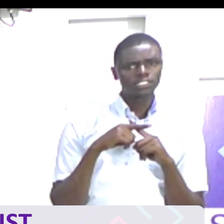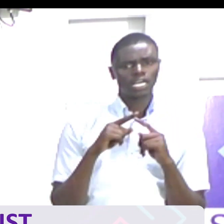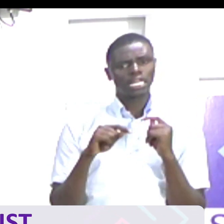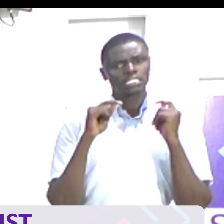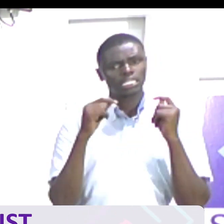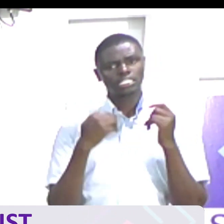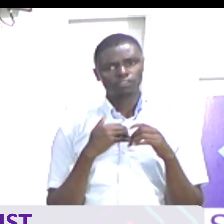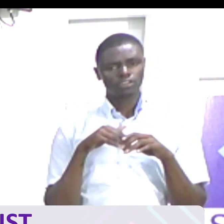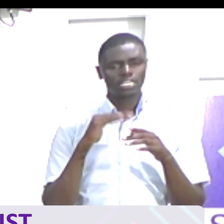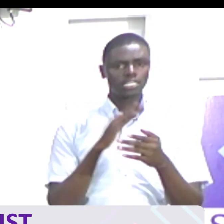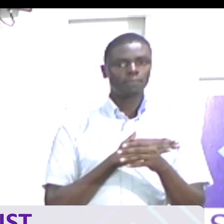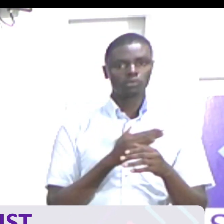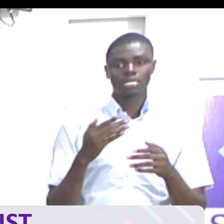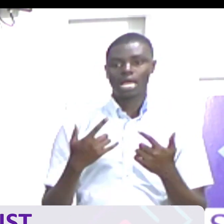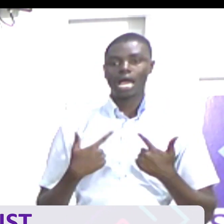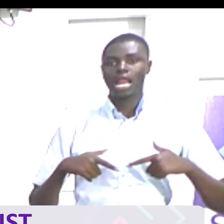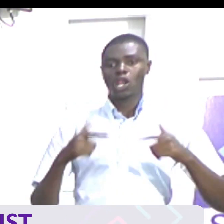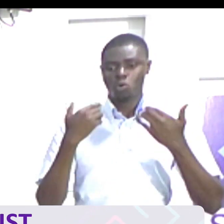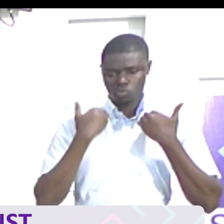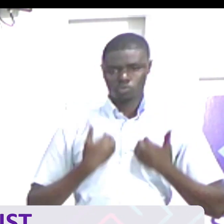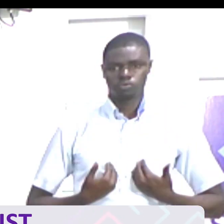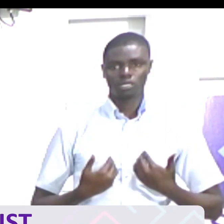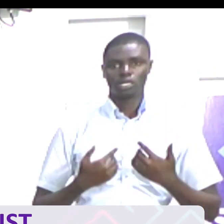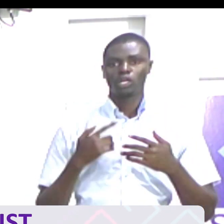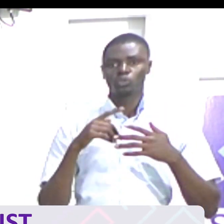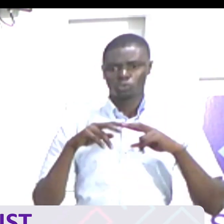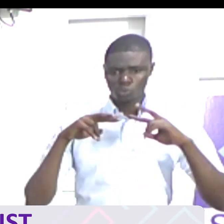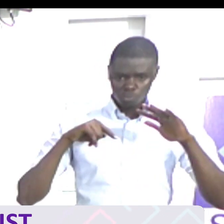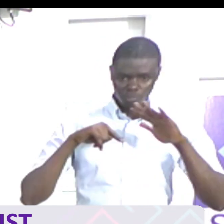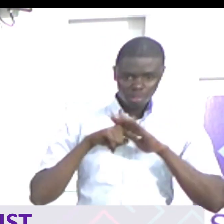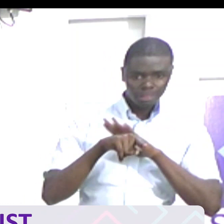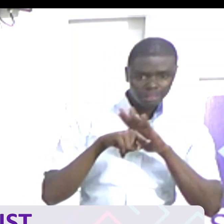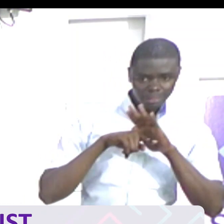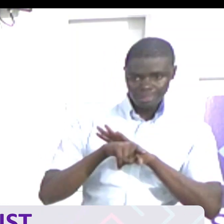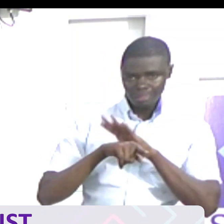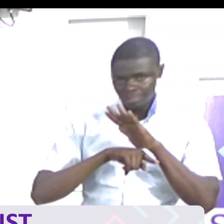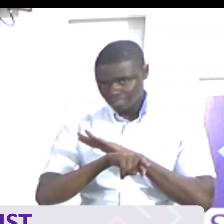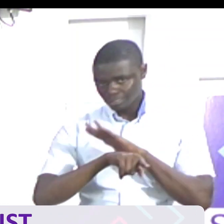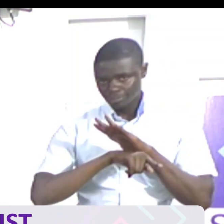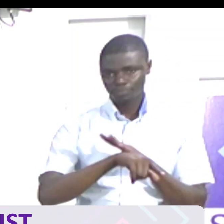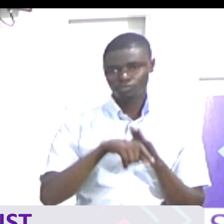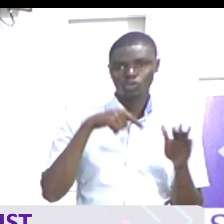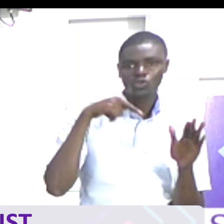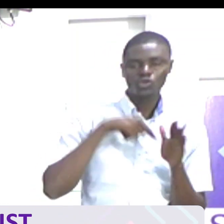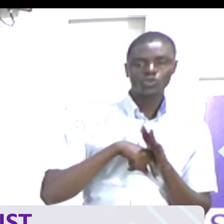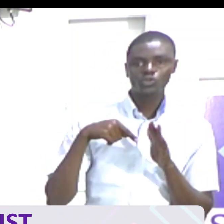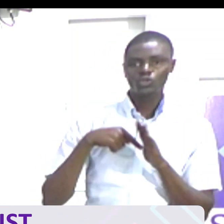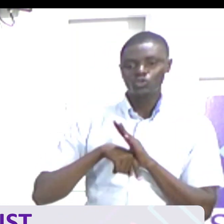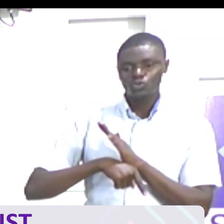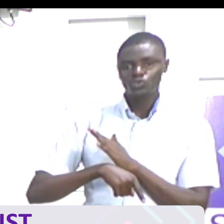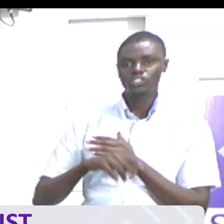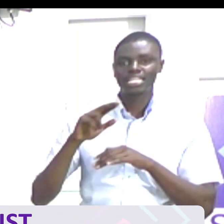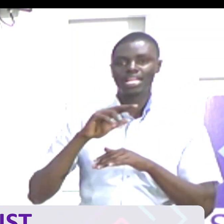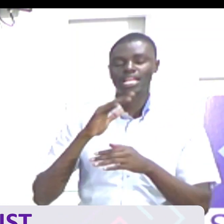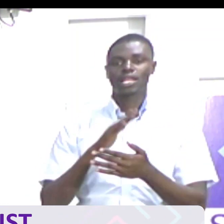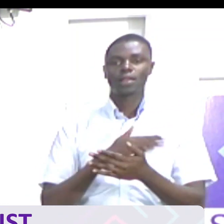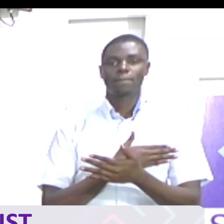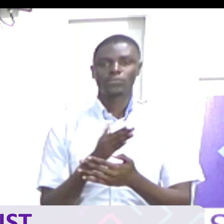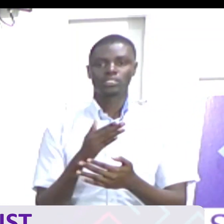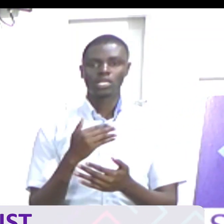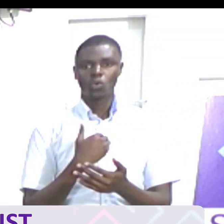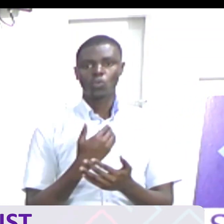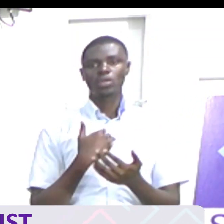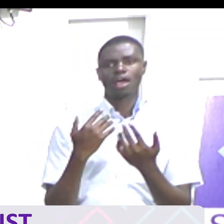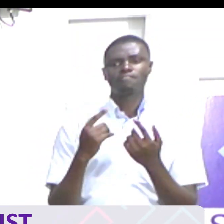music inamwallow kwa nini ku venture into that kind of music, the drill music. So this is a situation where you have a budding